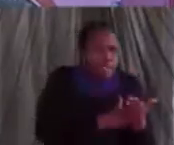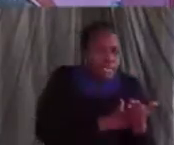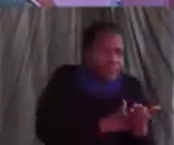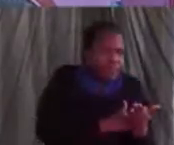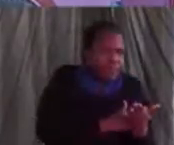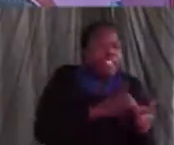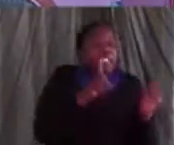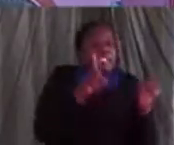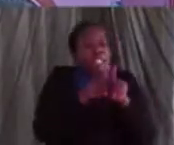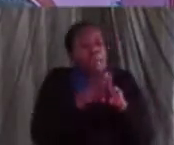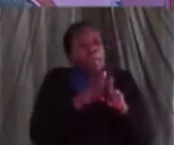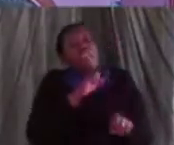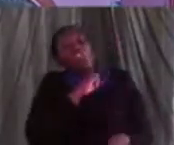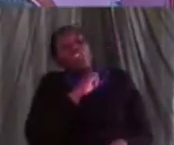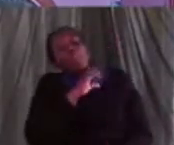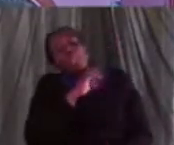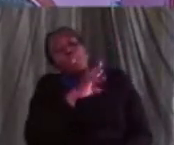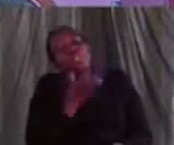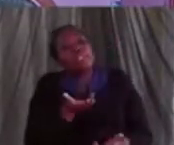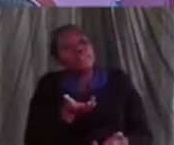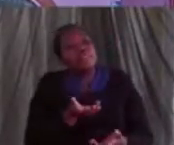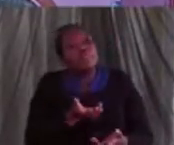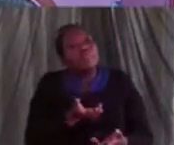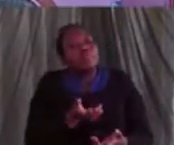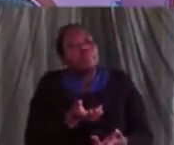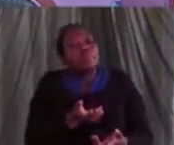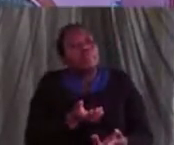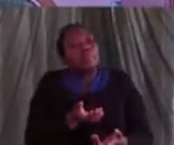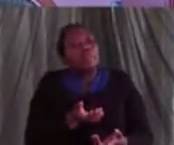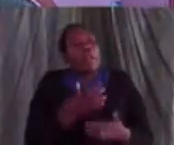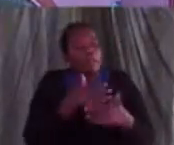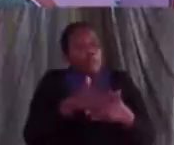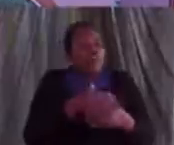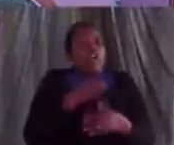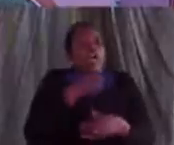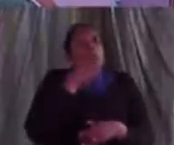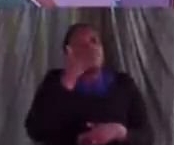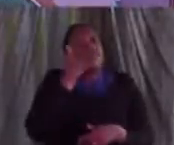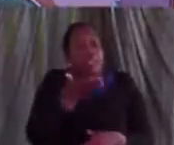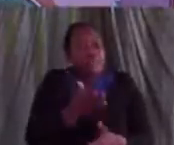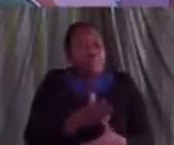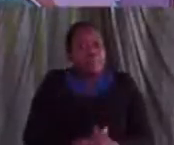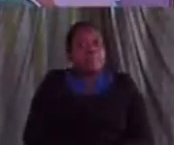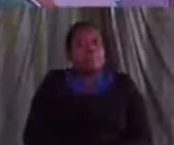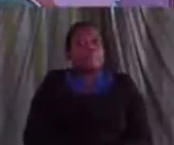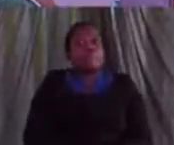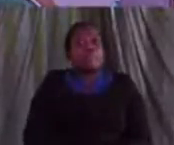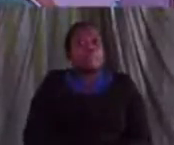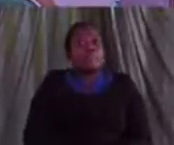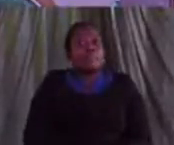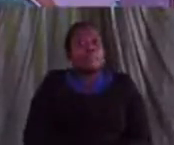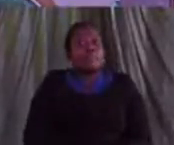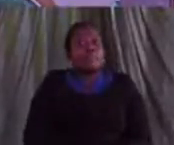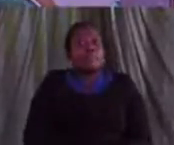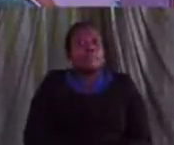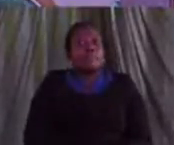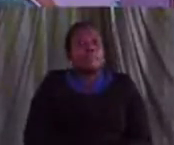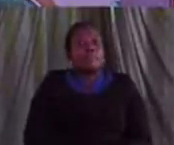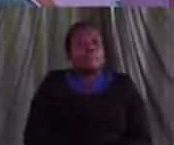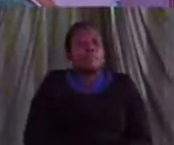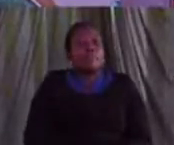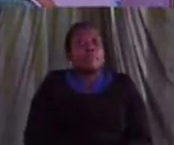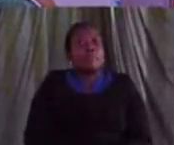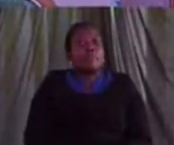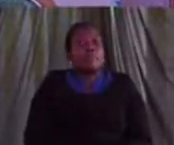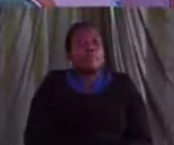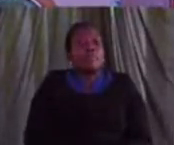The complaint is done itself, I answered. So what was the other issue? Judge, if you have an explanation,